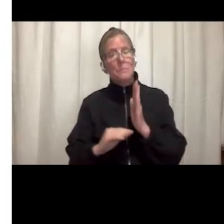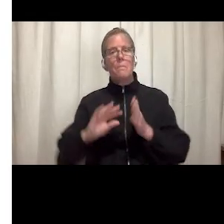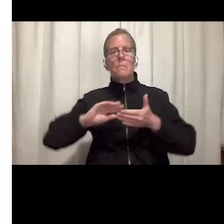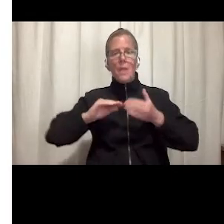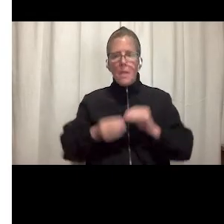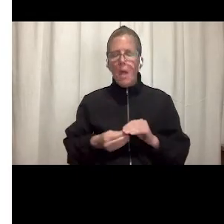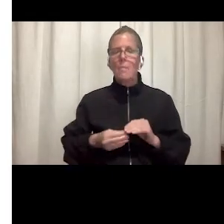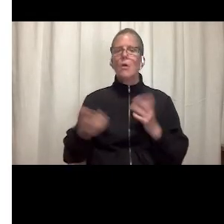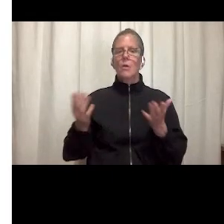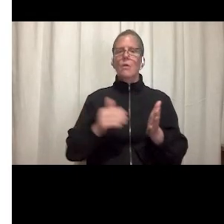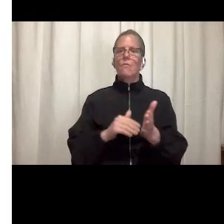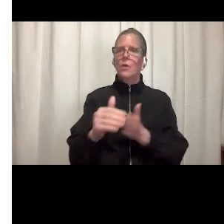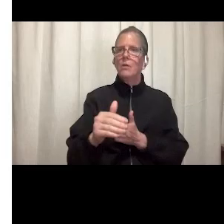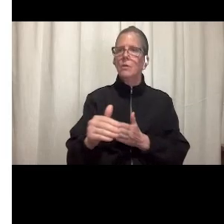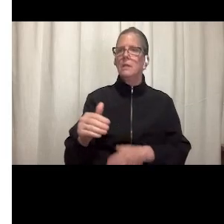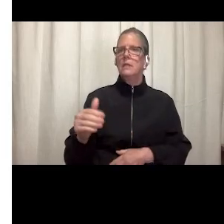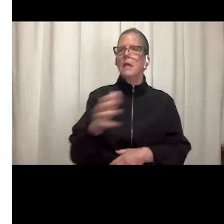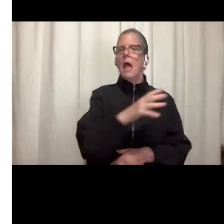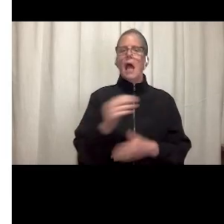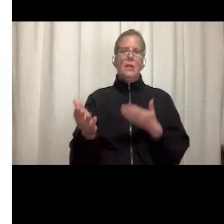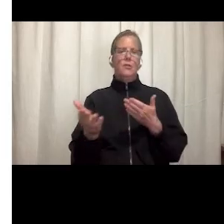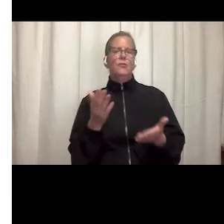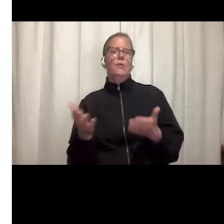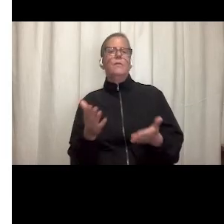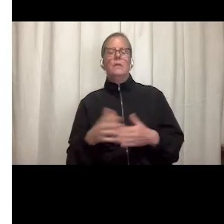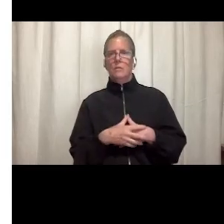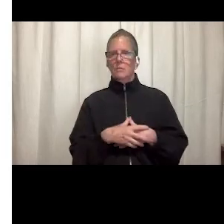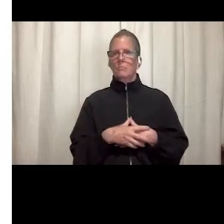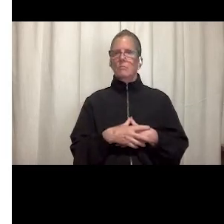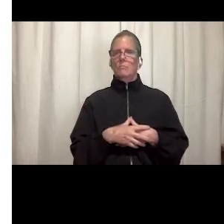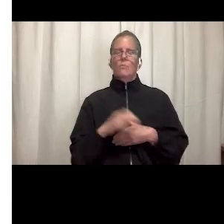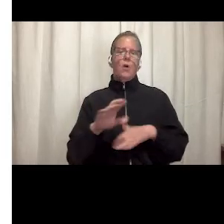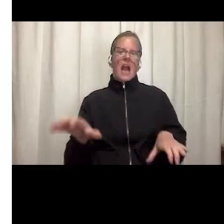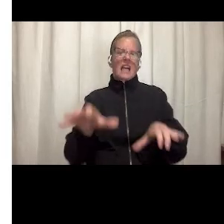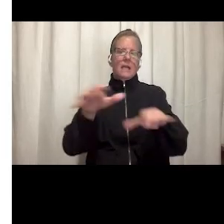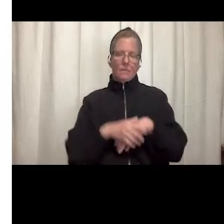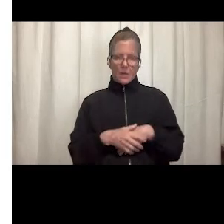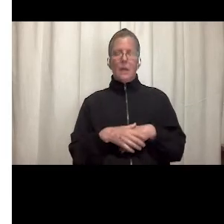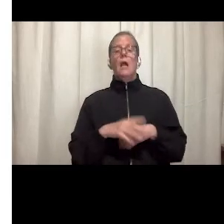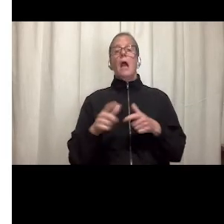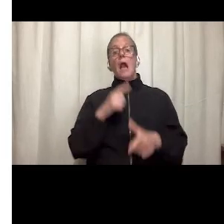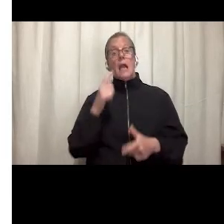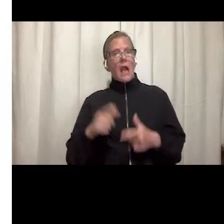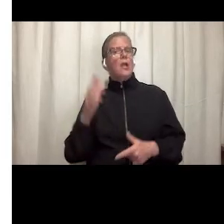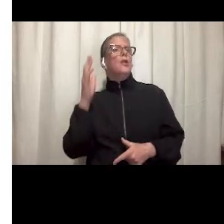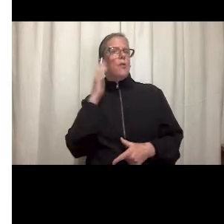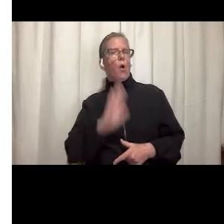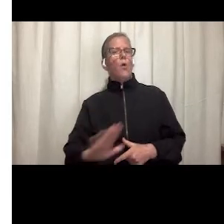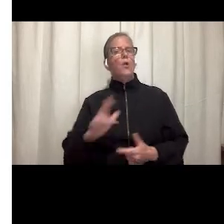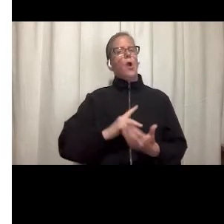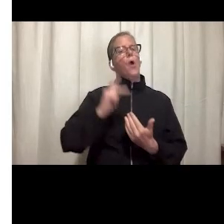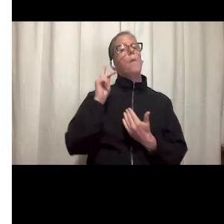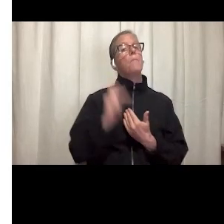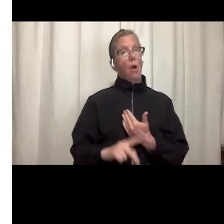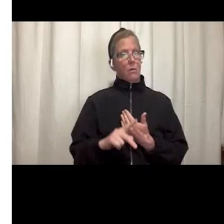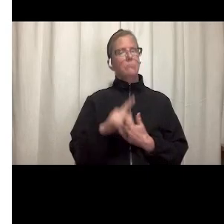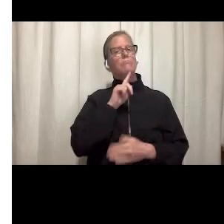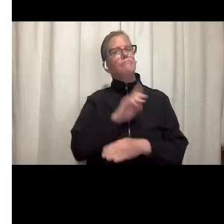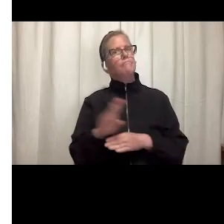your services or activities. This helps ensure that the program is being delivered as designed. Then